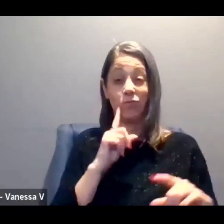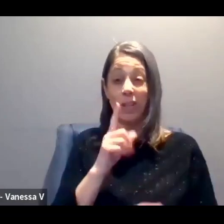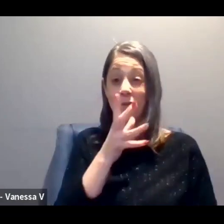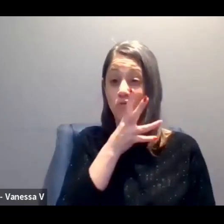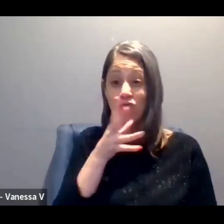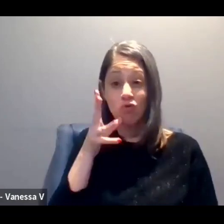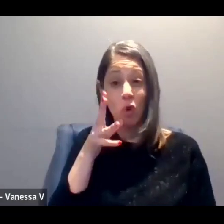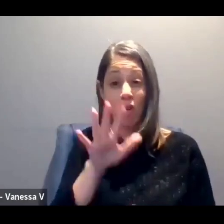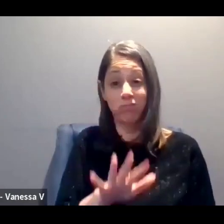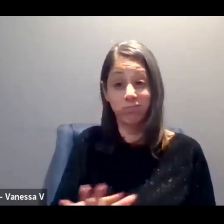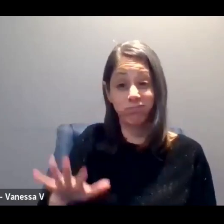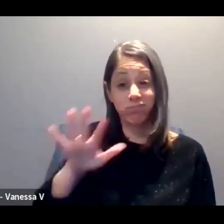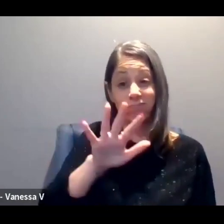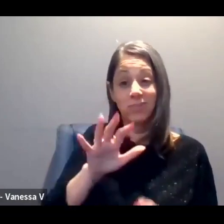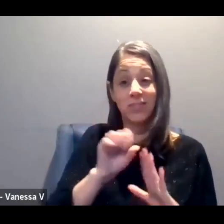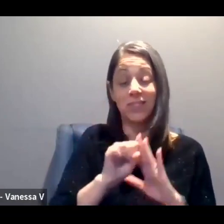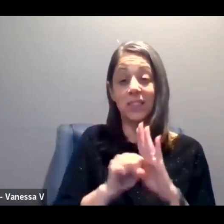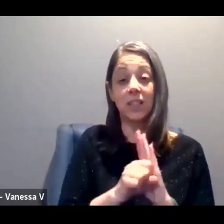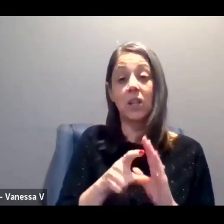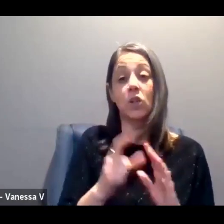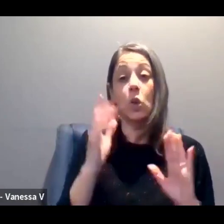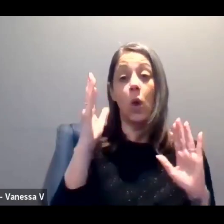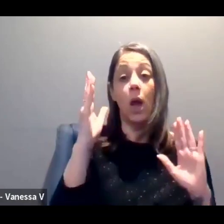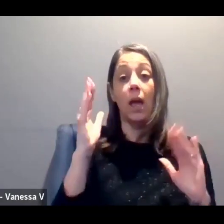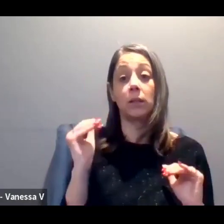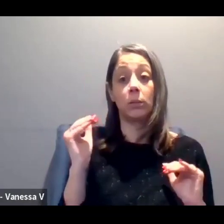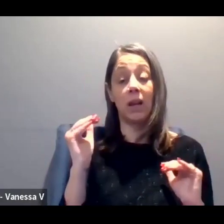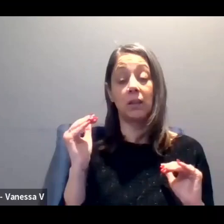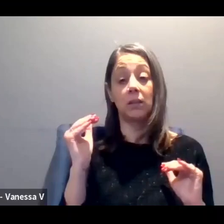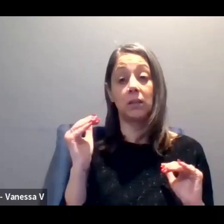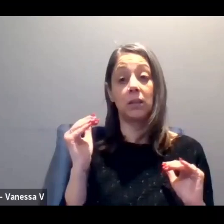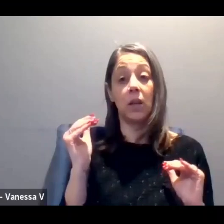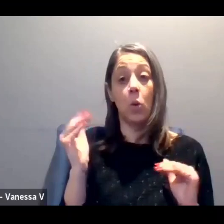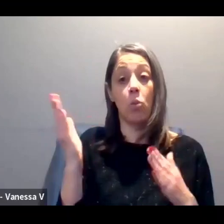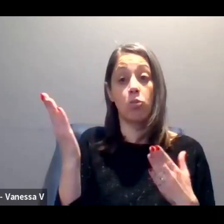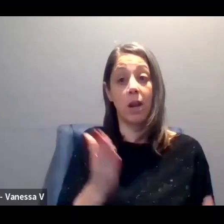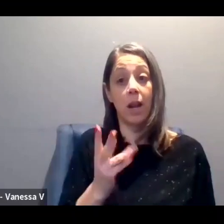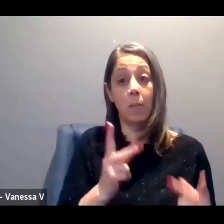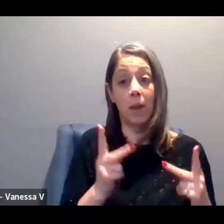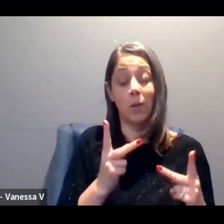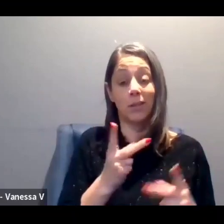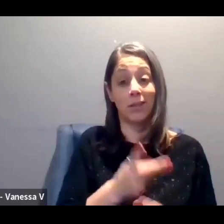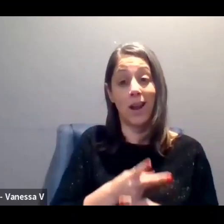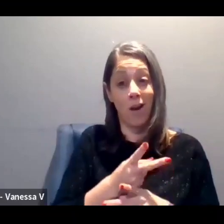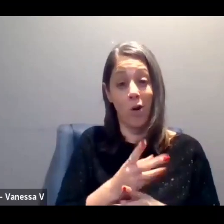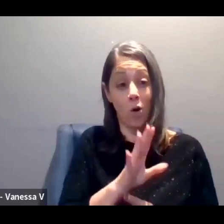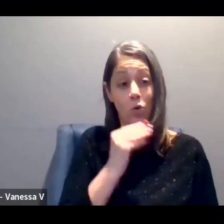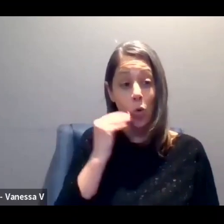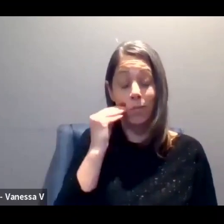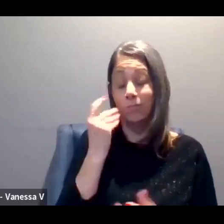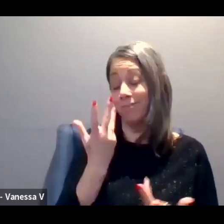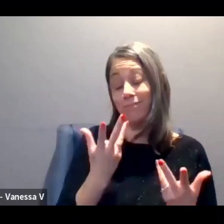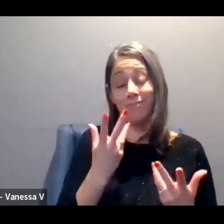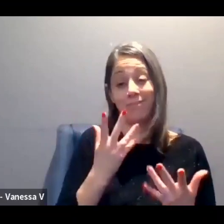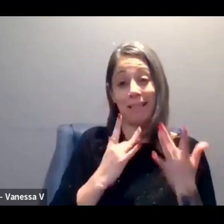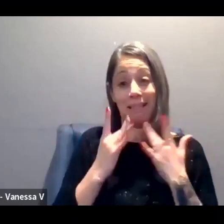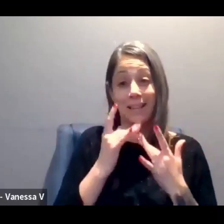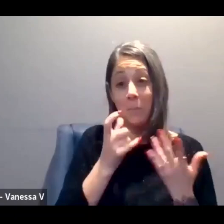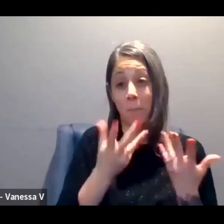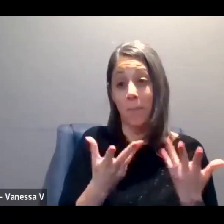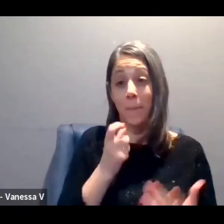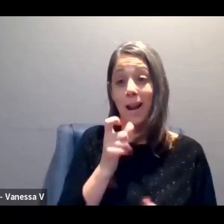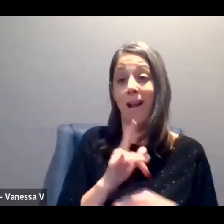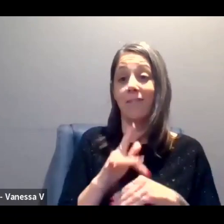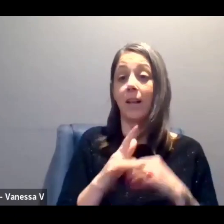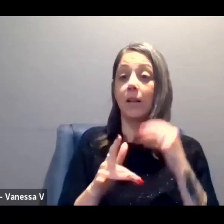of the state and you're expecting to bring cares in the home, they might not be available where you live. So is